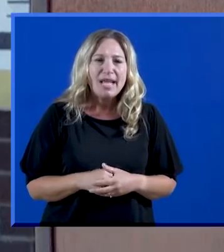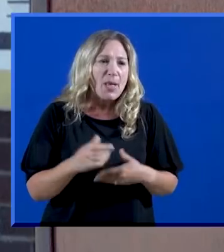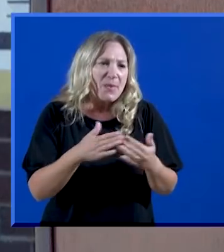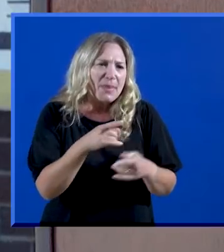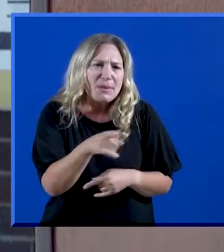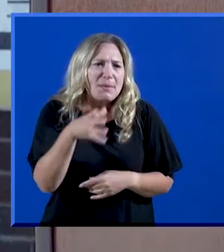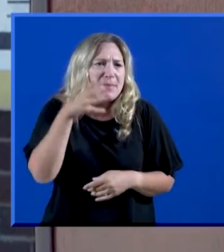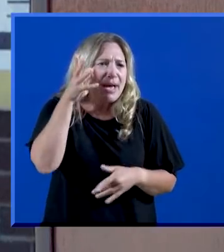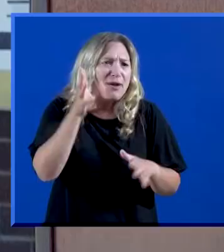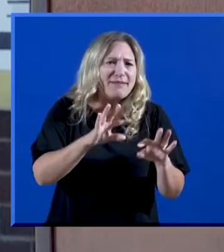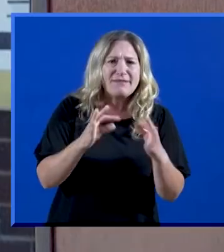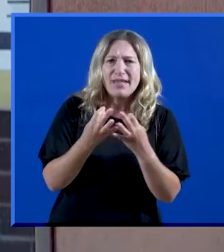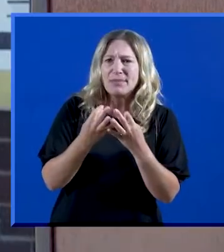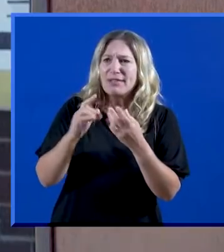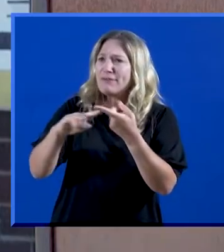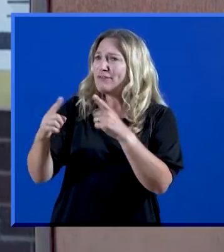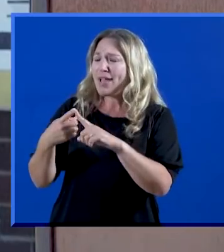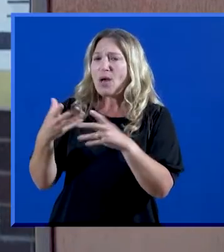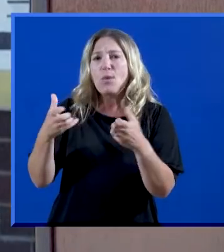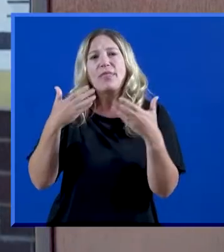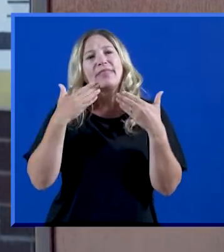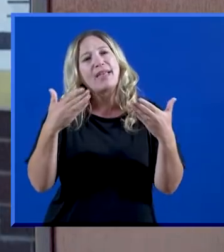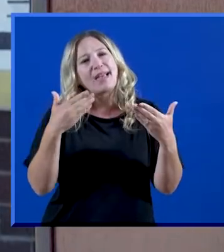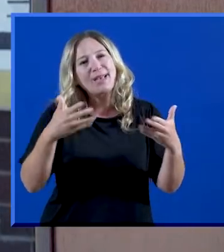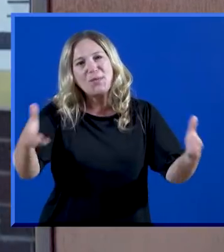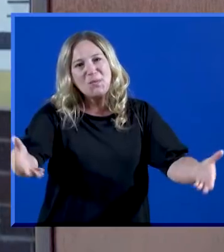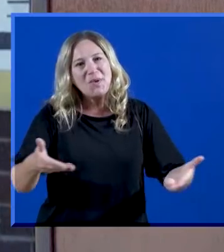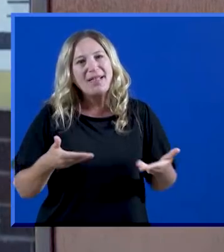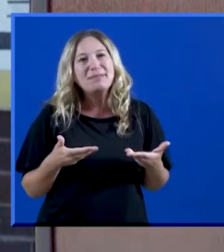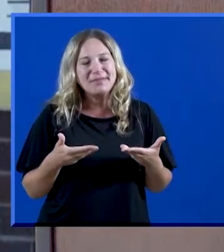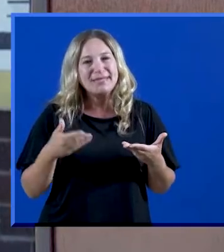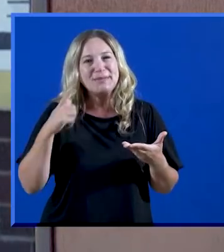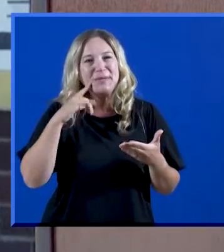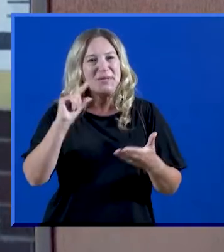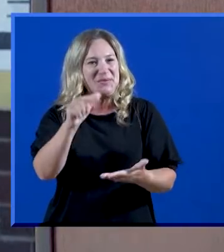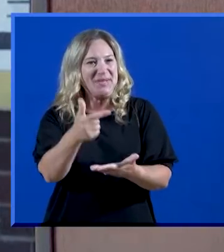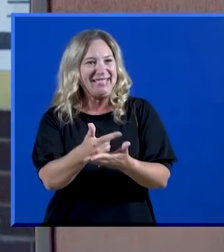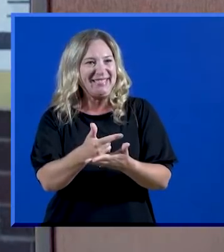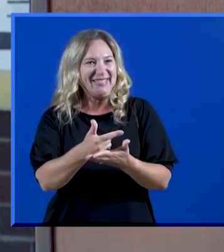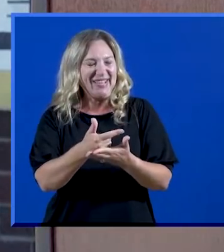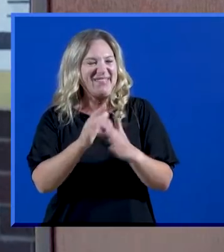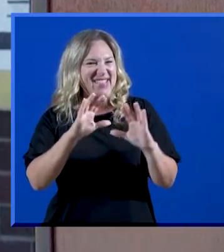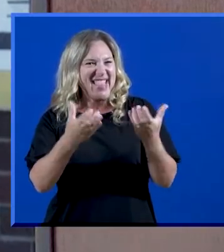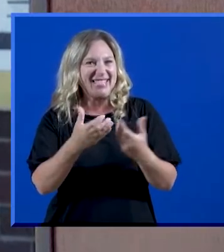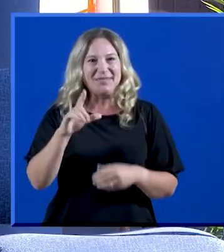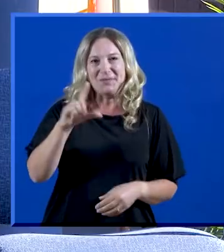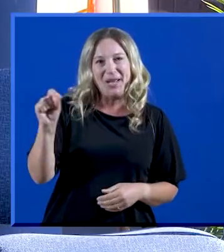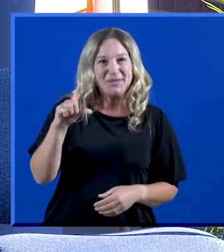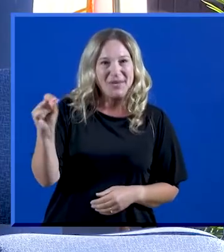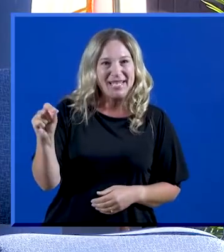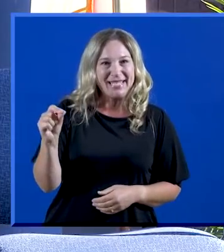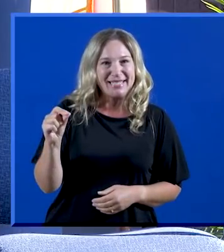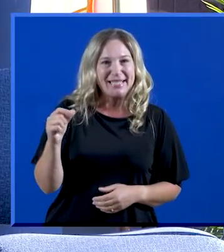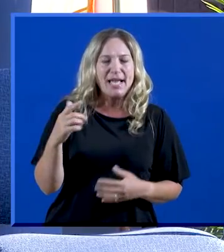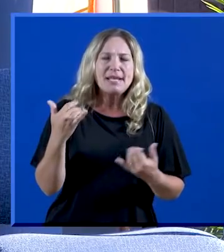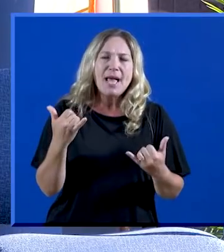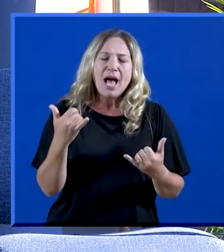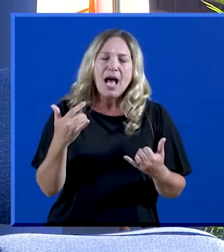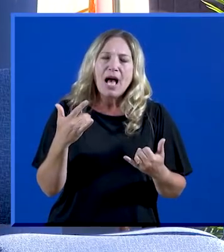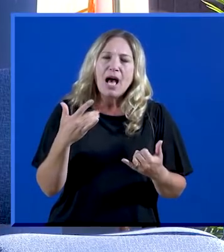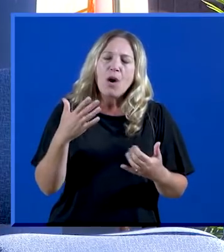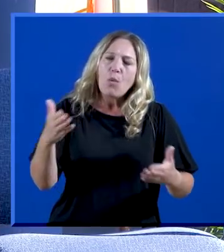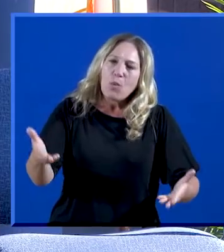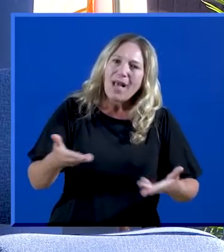are a parent, family member, or friend, we want to thank you and welcome you to the commencement ceremony for the class of 2020. Now please give a